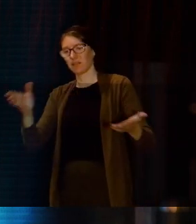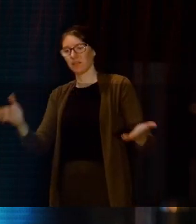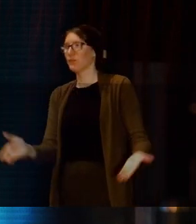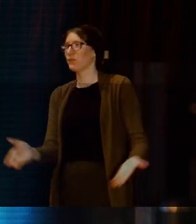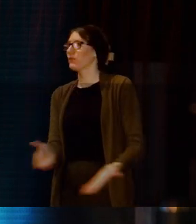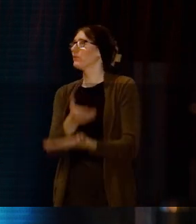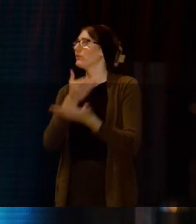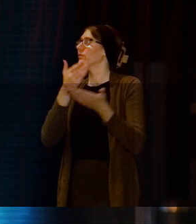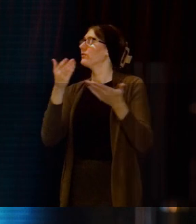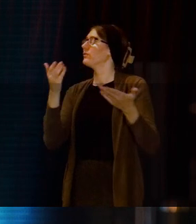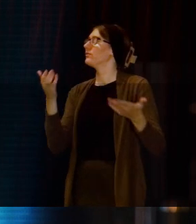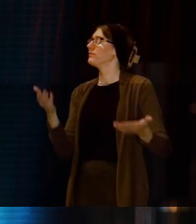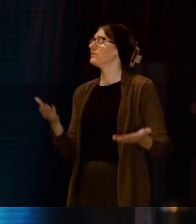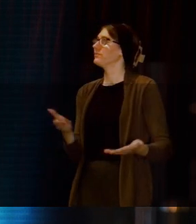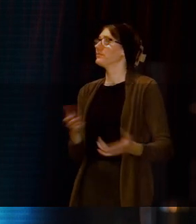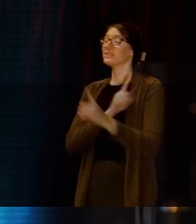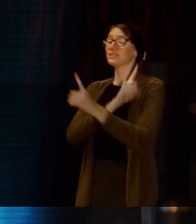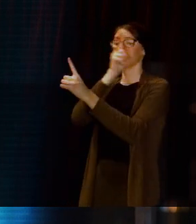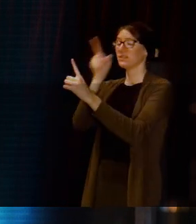exile